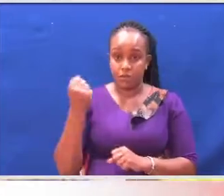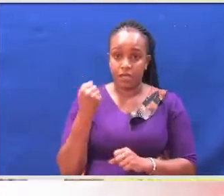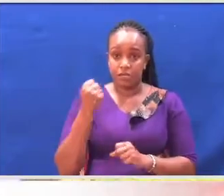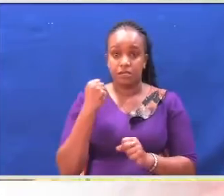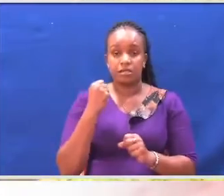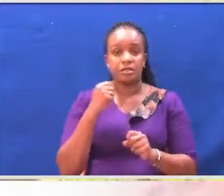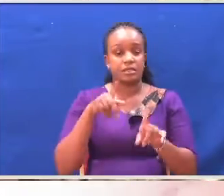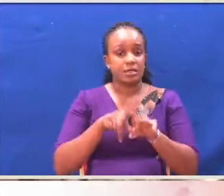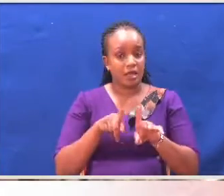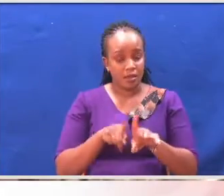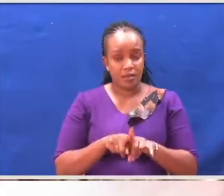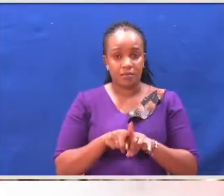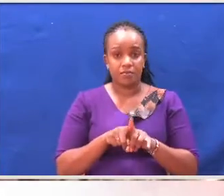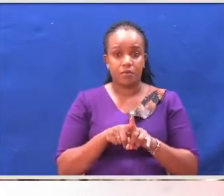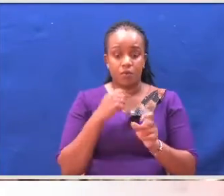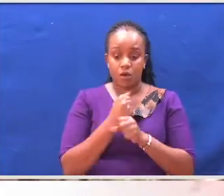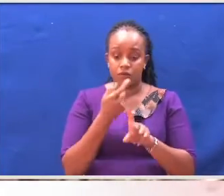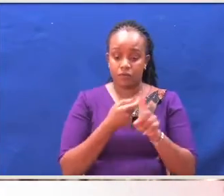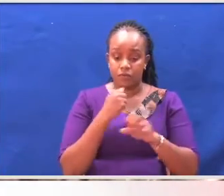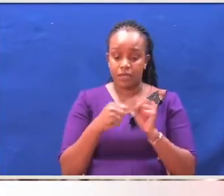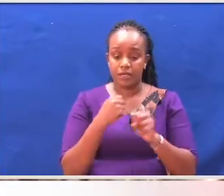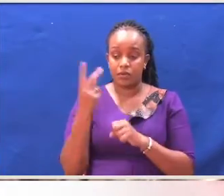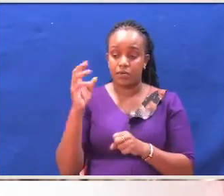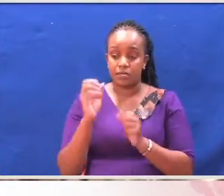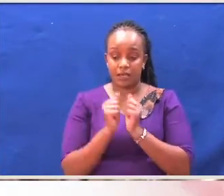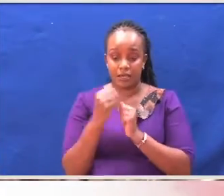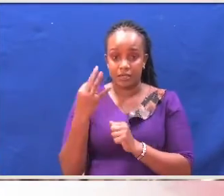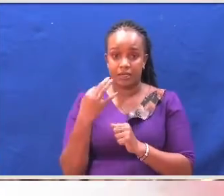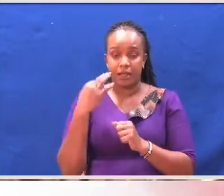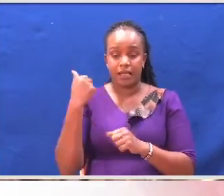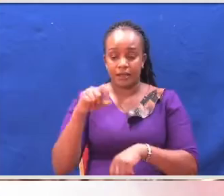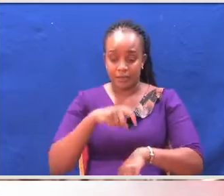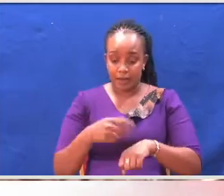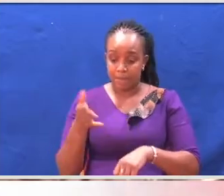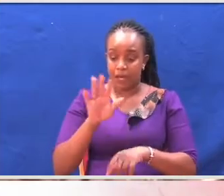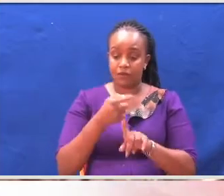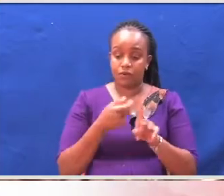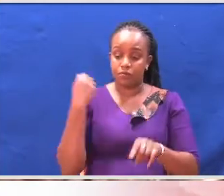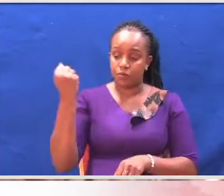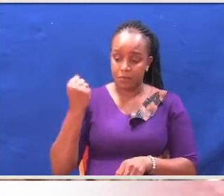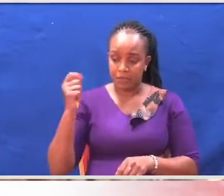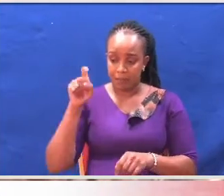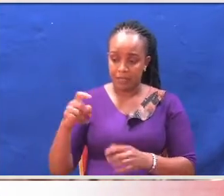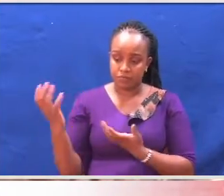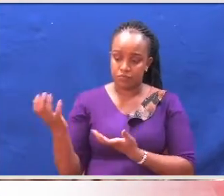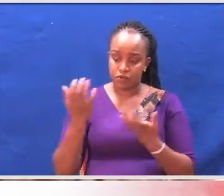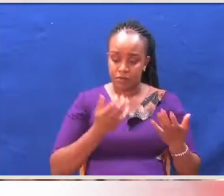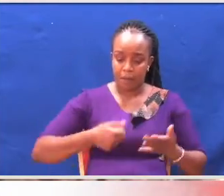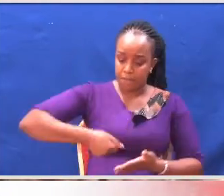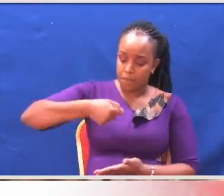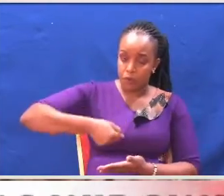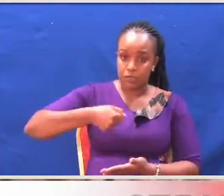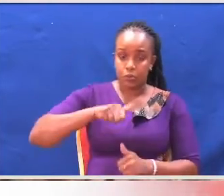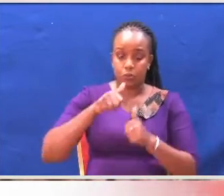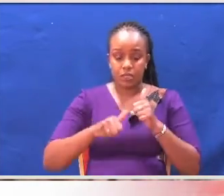since 2013. And every time ungepata akirudi kutoka Mumias, lazima hakikisha amebeba kitu kama box yenye anarudi